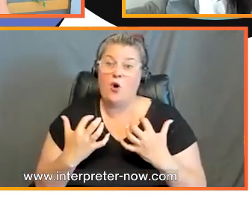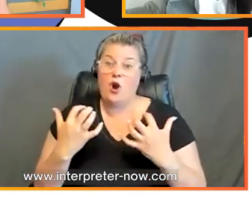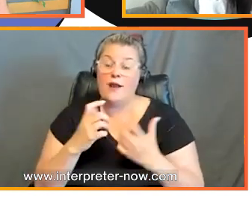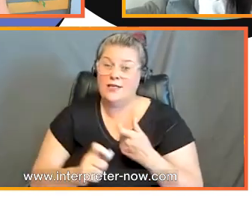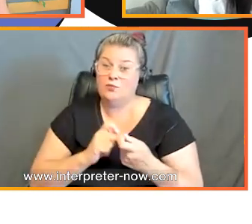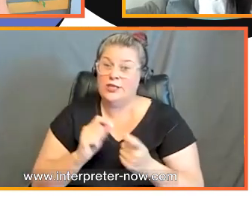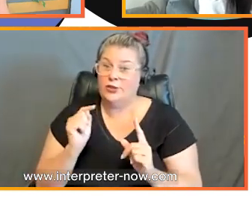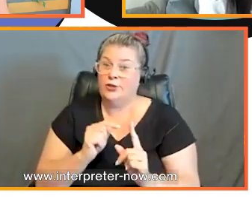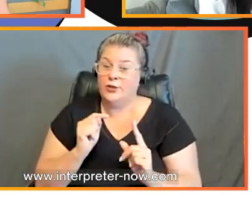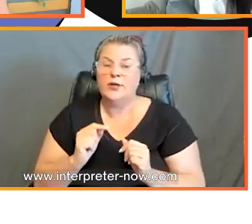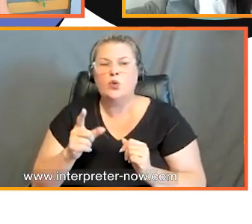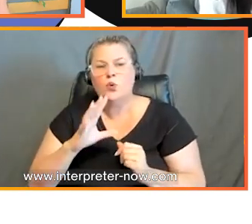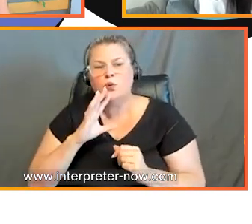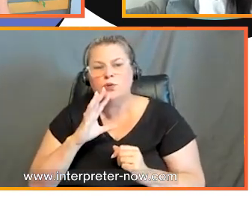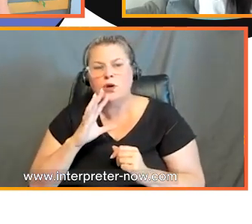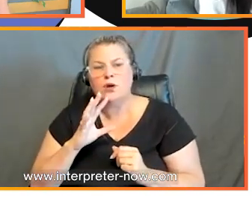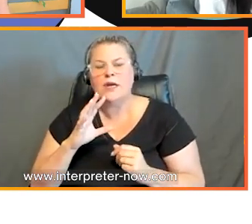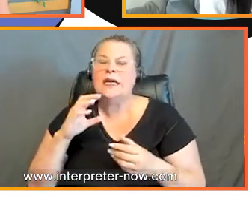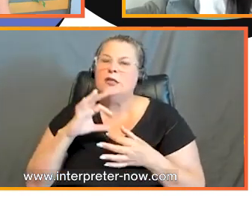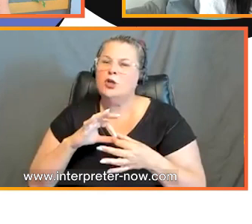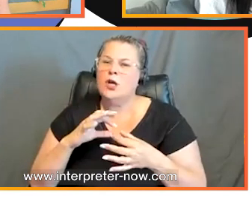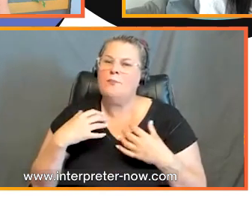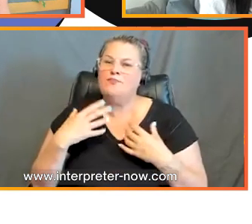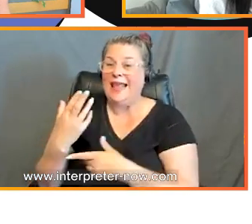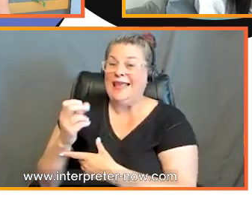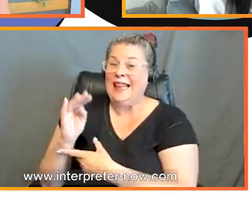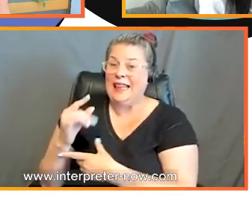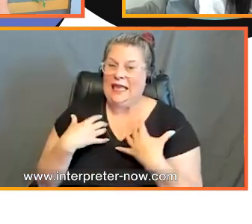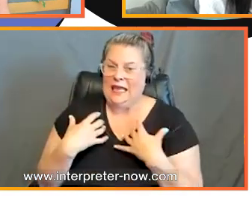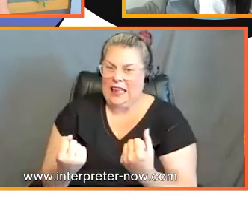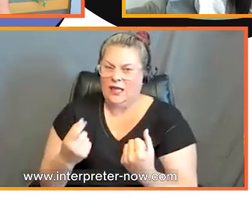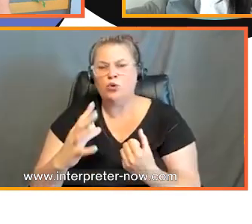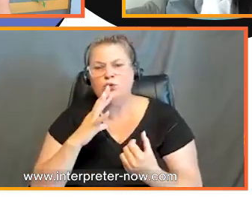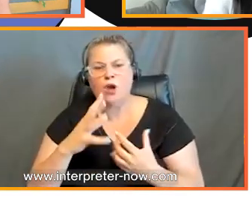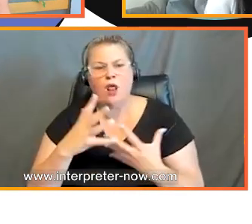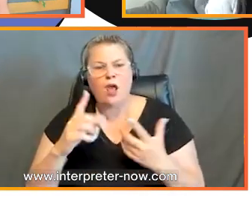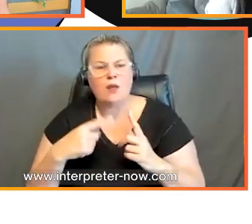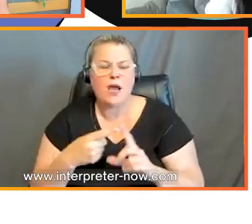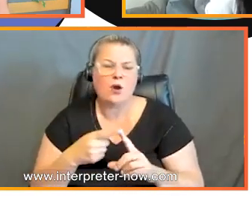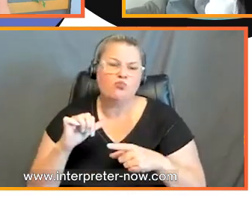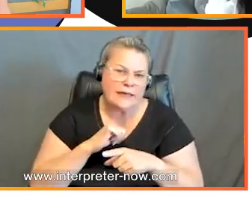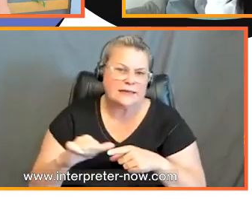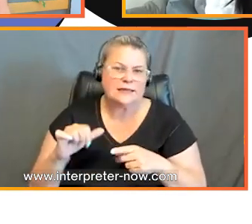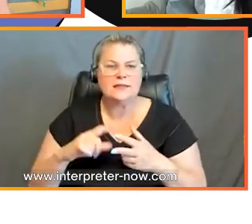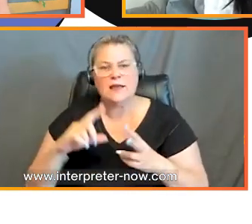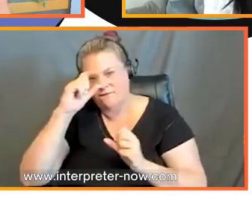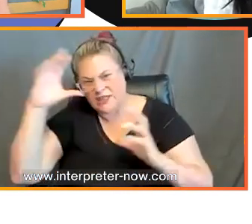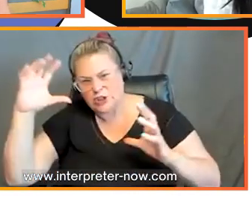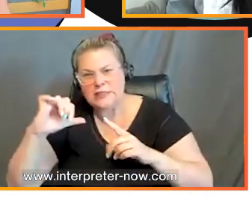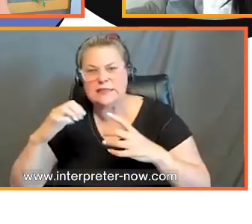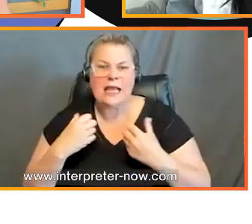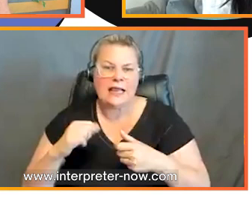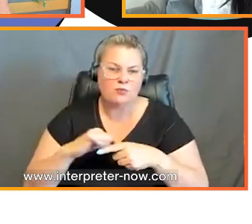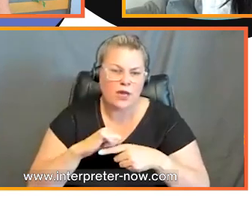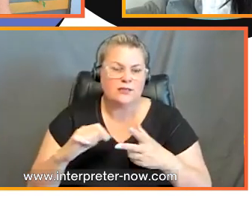healing. You share some practices, some indigenous healing practices, some ancient healing practices. And I know that